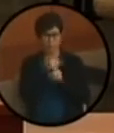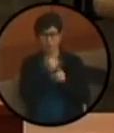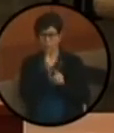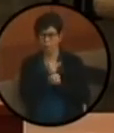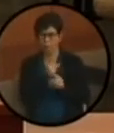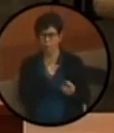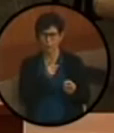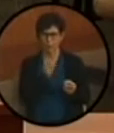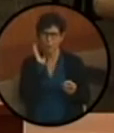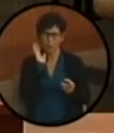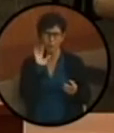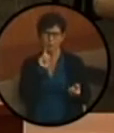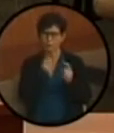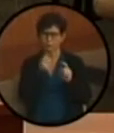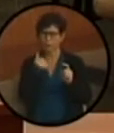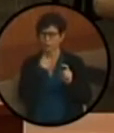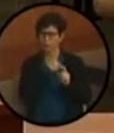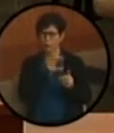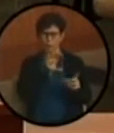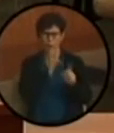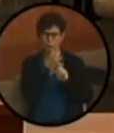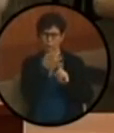and the dynamic of the department.